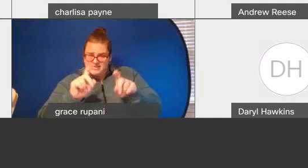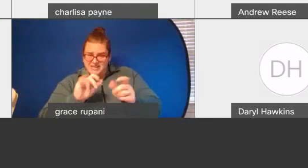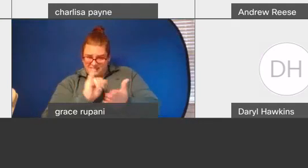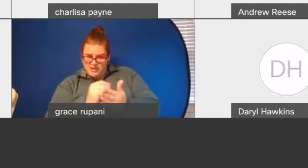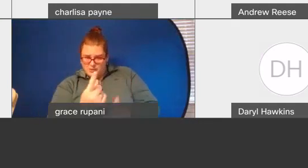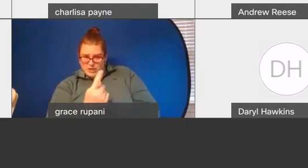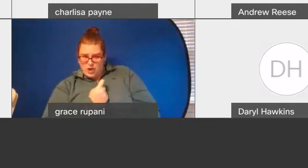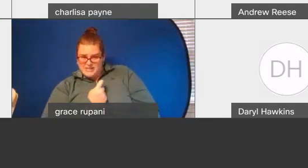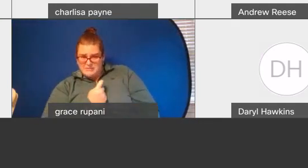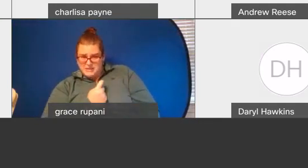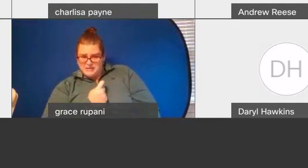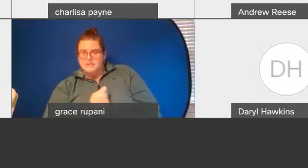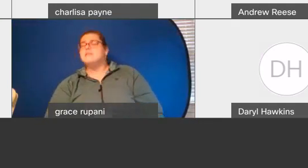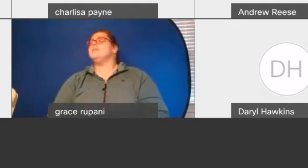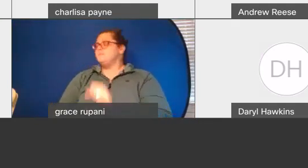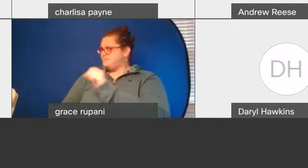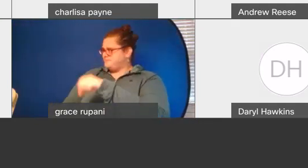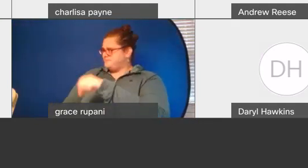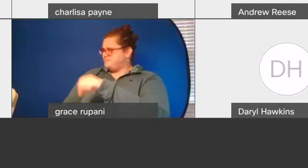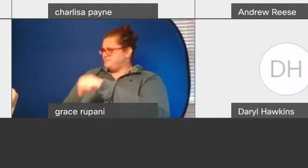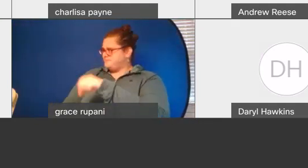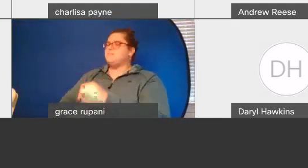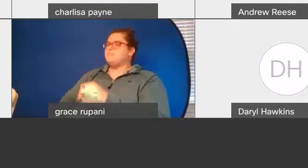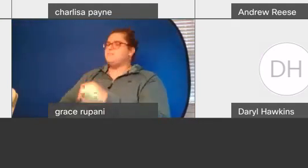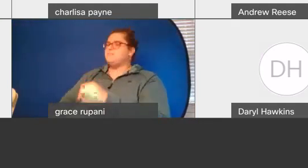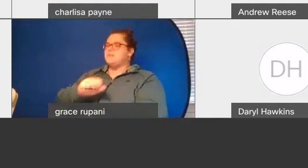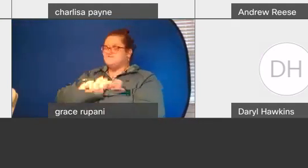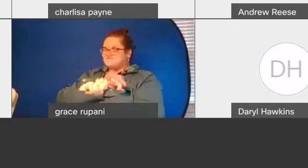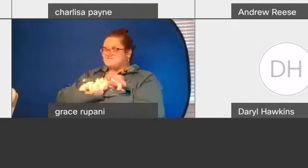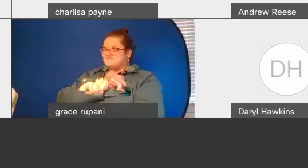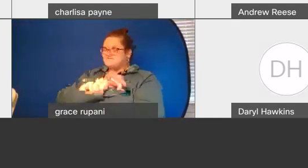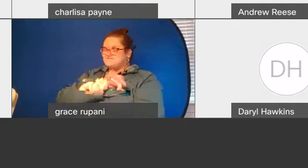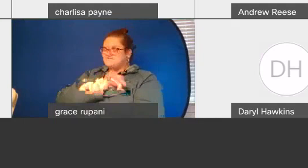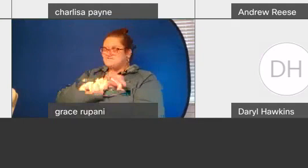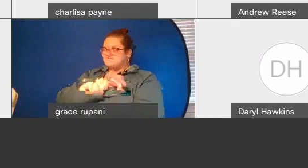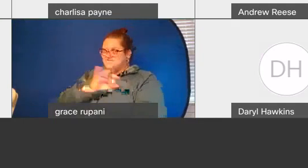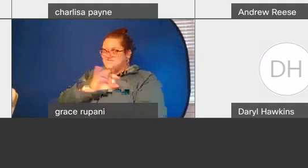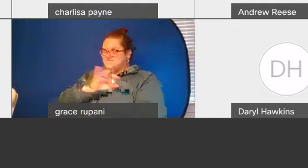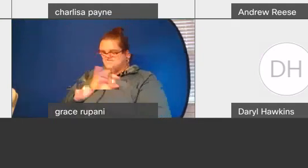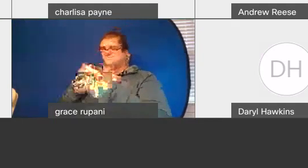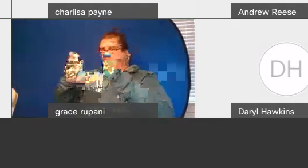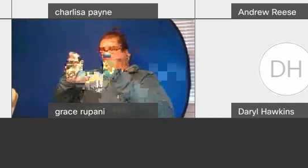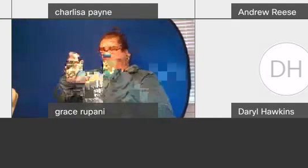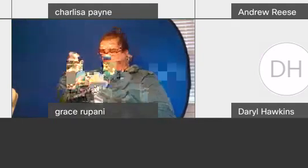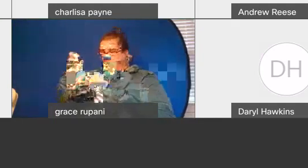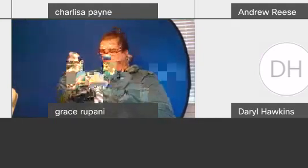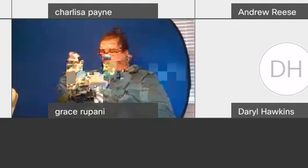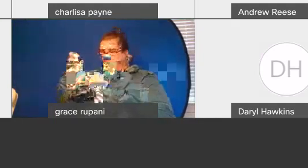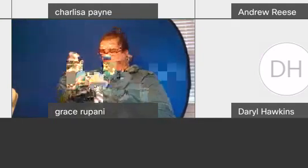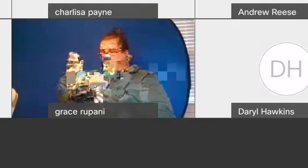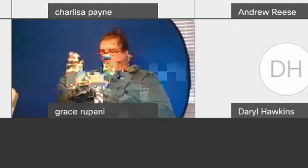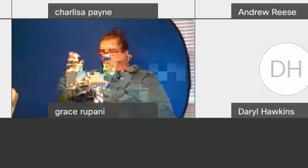Correct. Staff, managers, and participants. We do